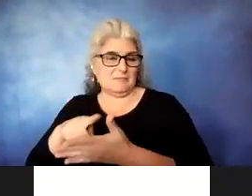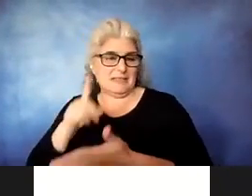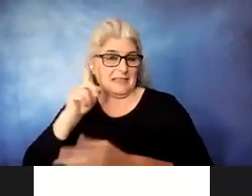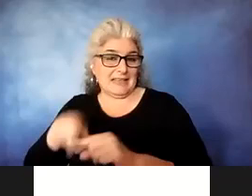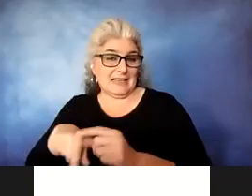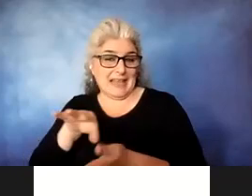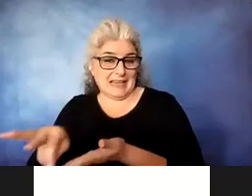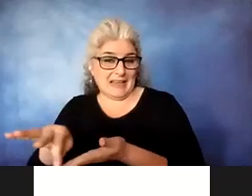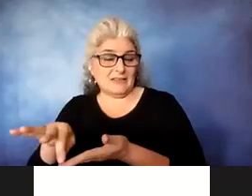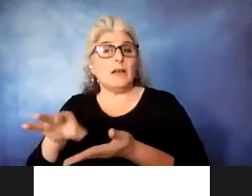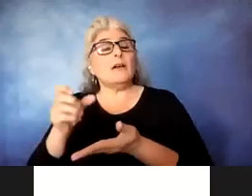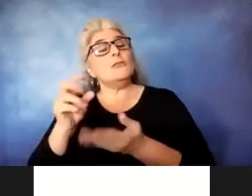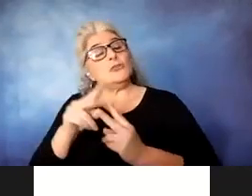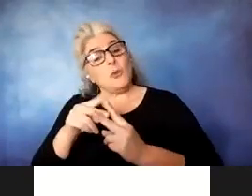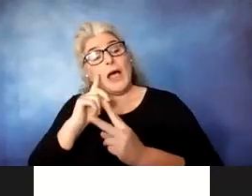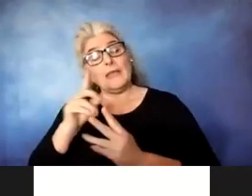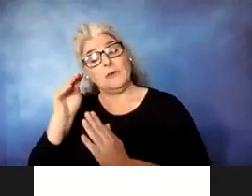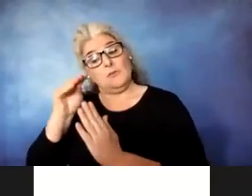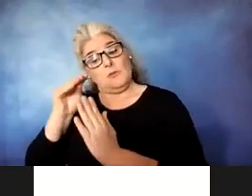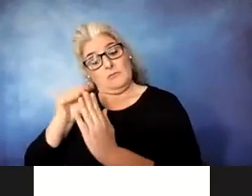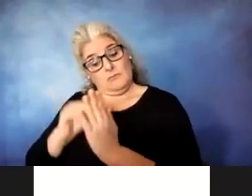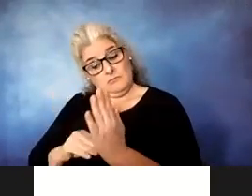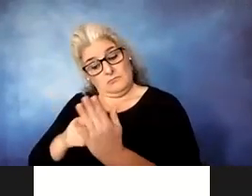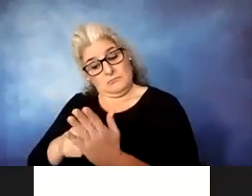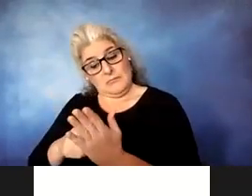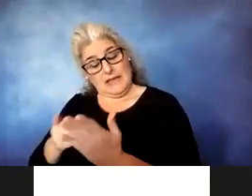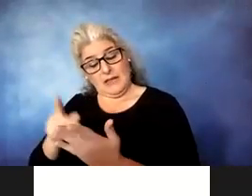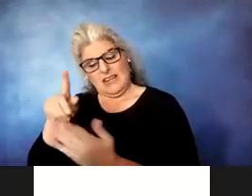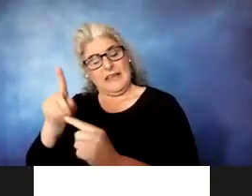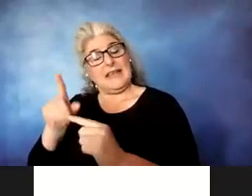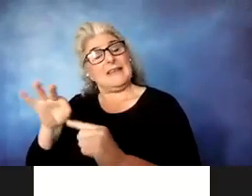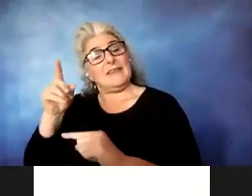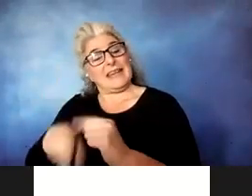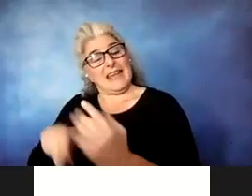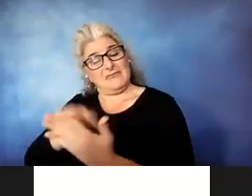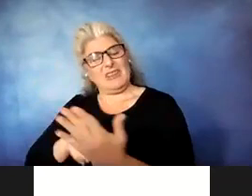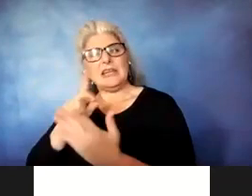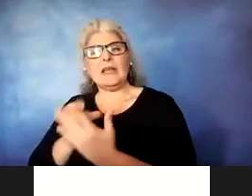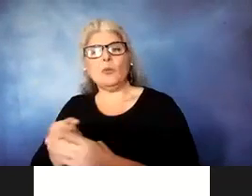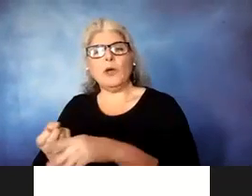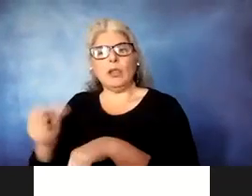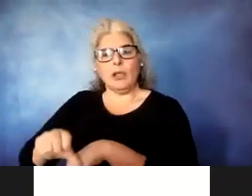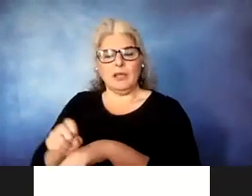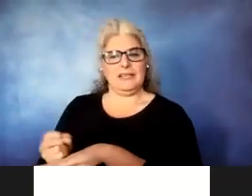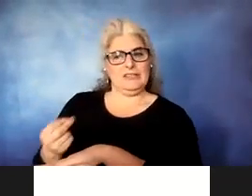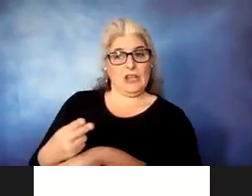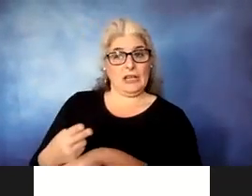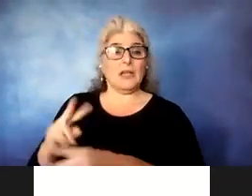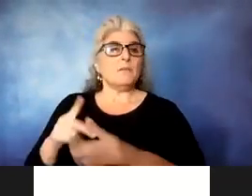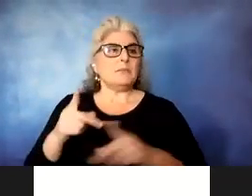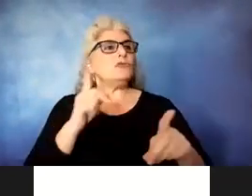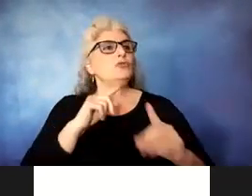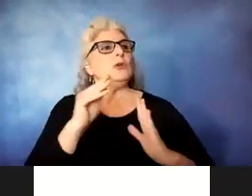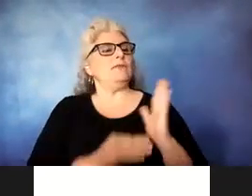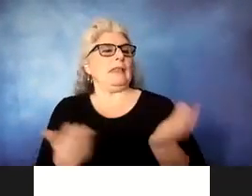can complete a new ballot and fill it out correctly. But something to note is if you're filling out your absentee ballot at